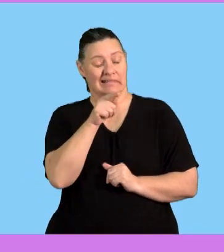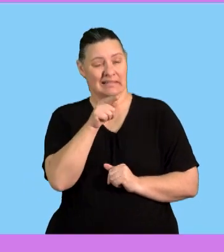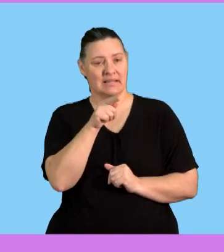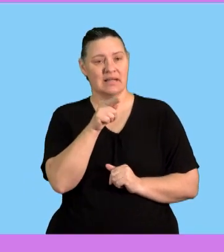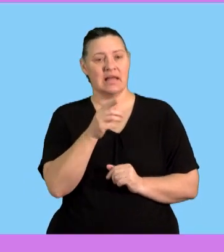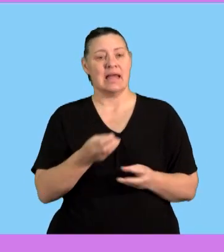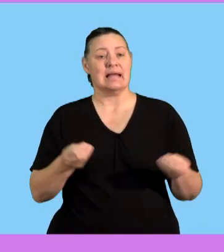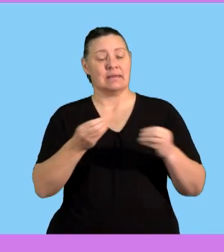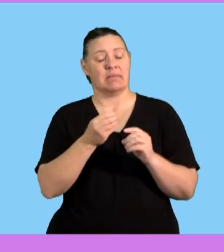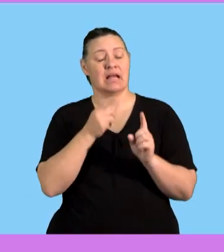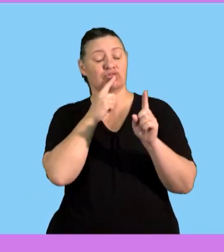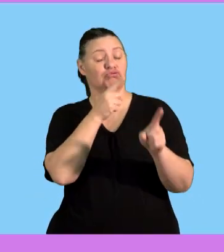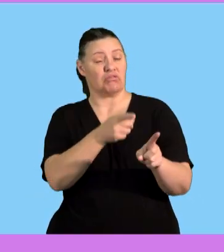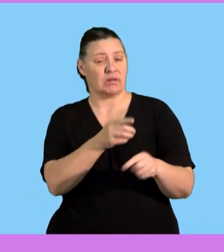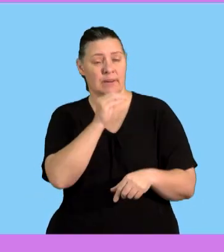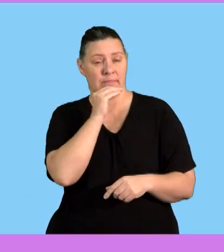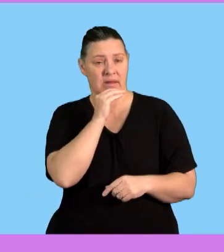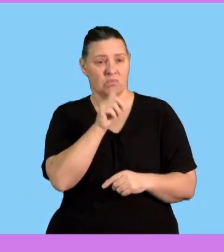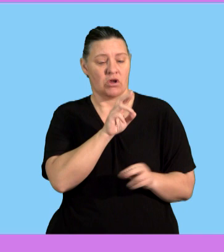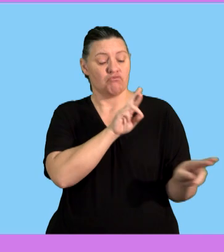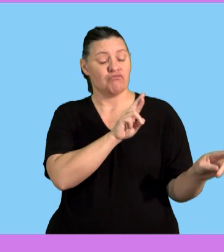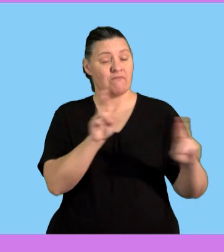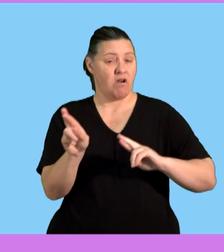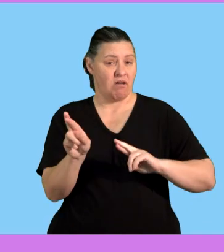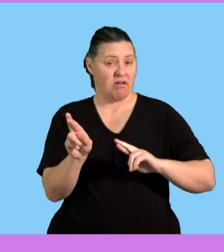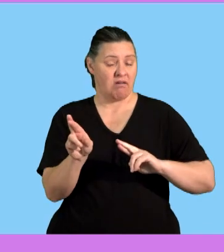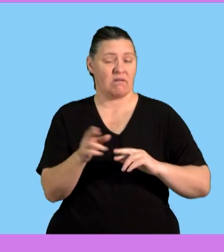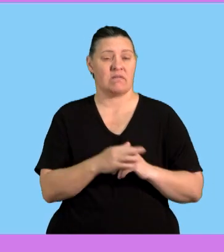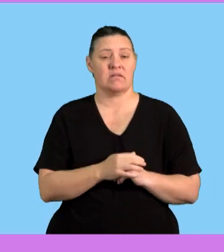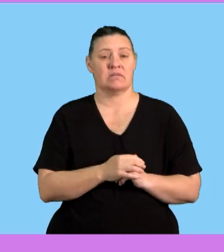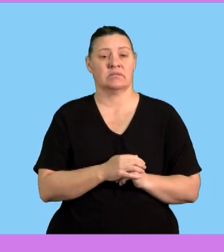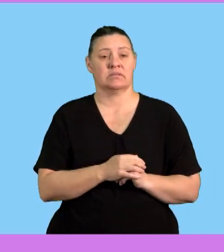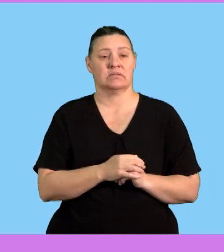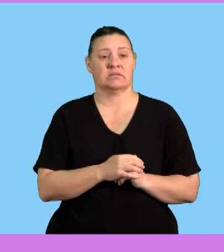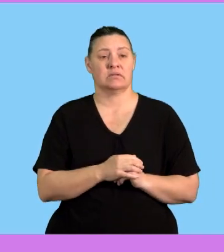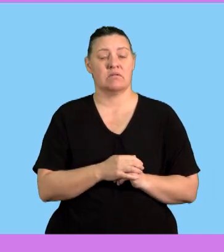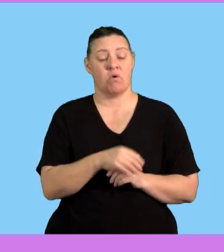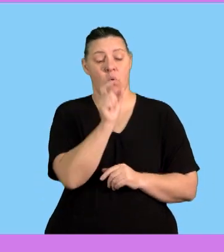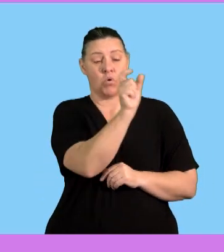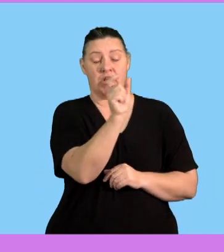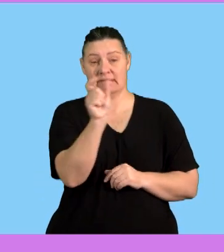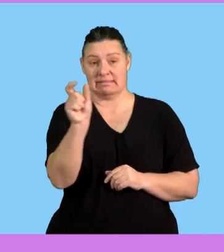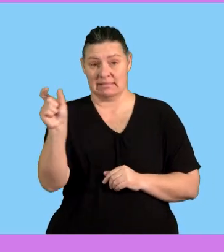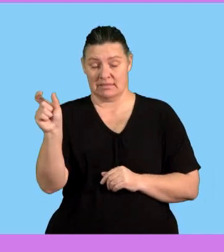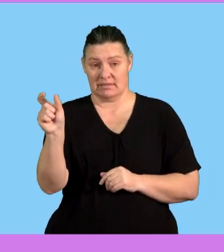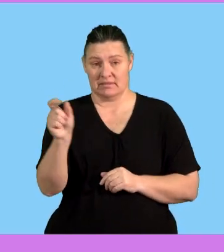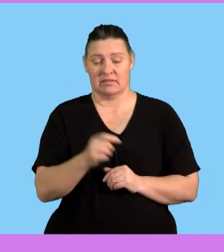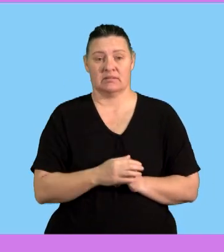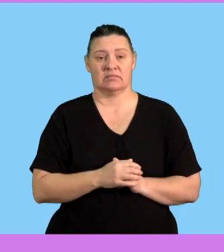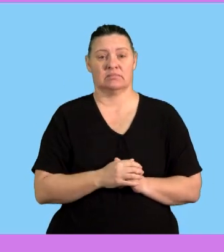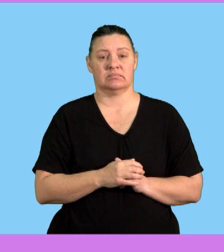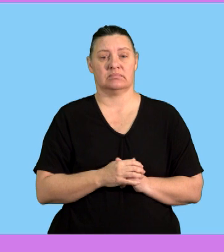assembly instructions refers to, right? So it refers to text, meaning words,